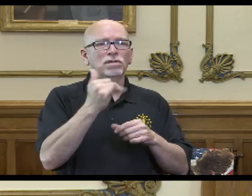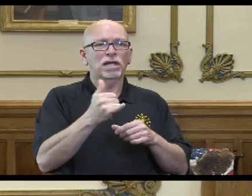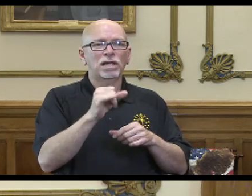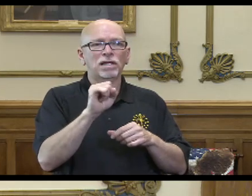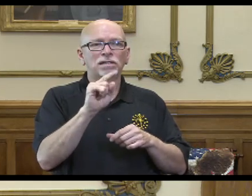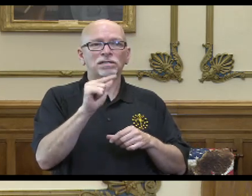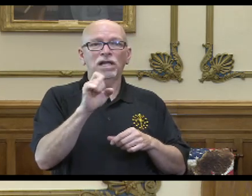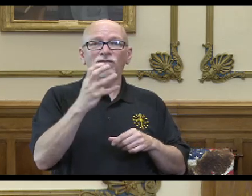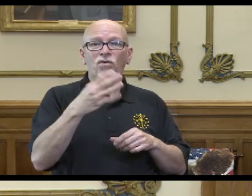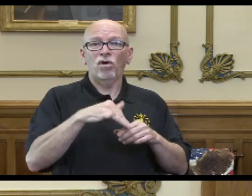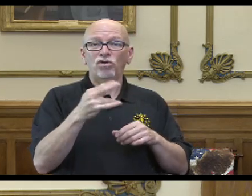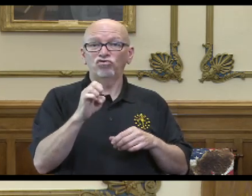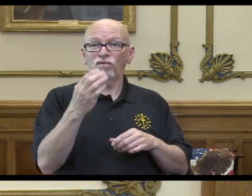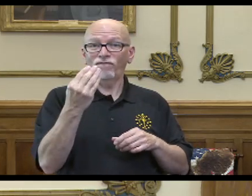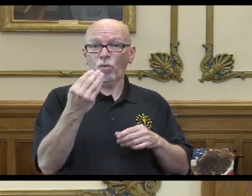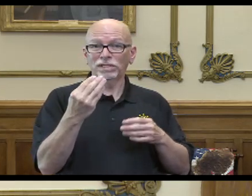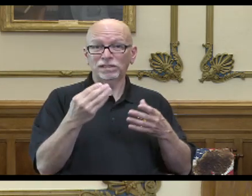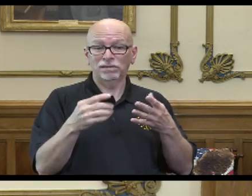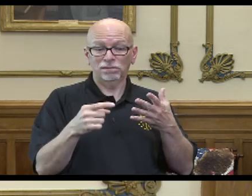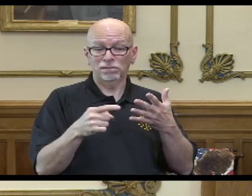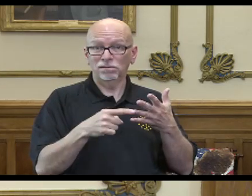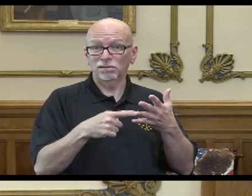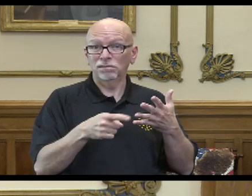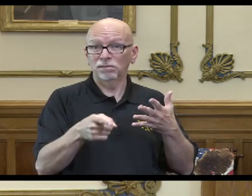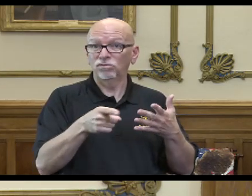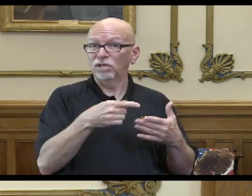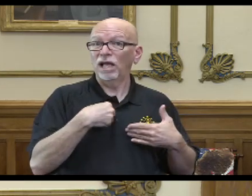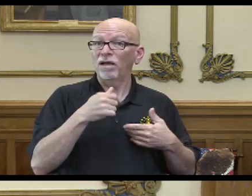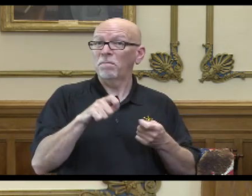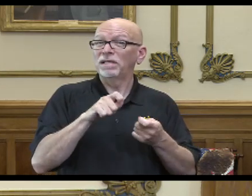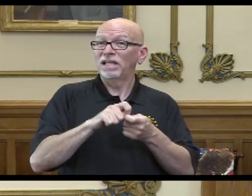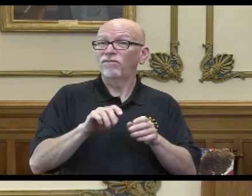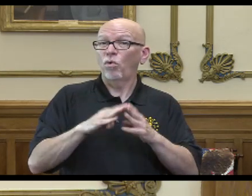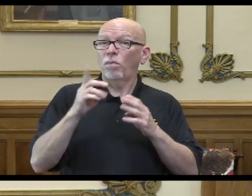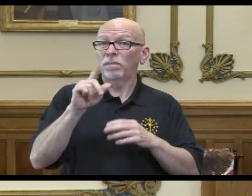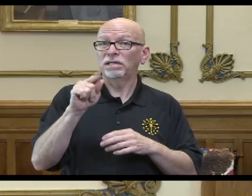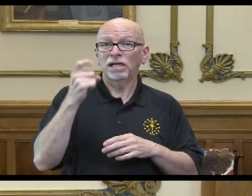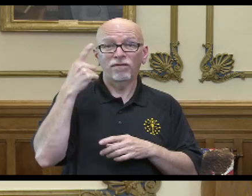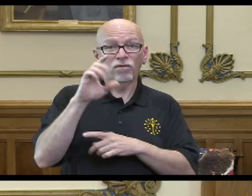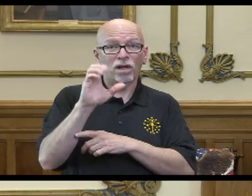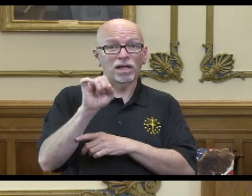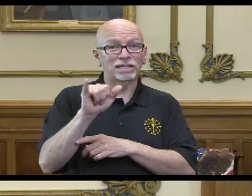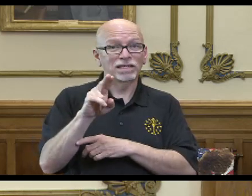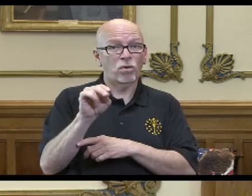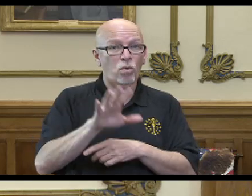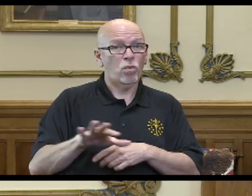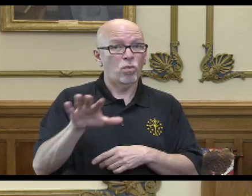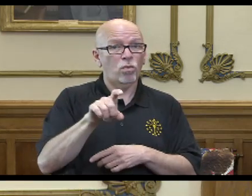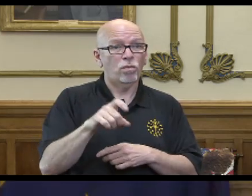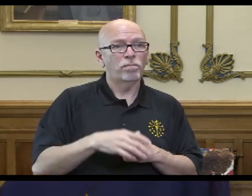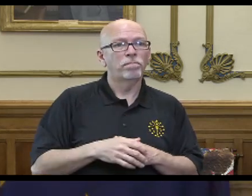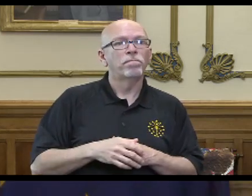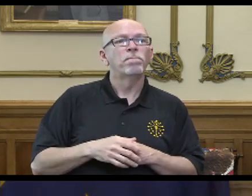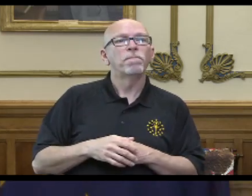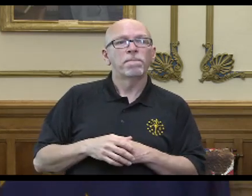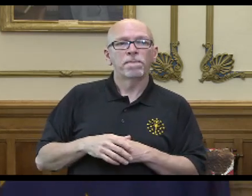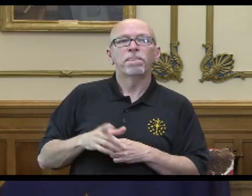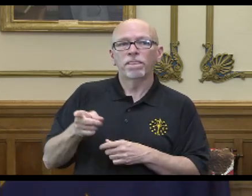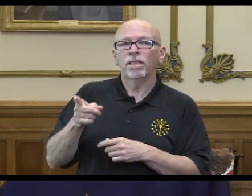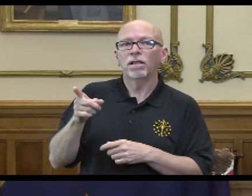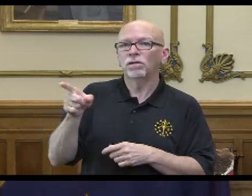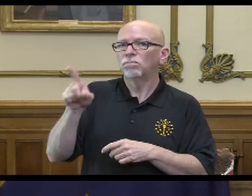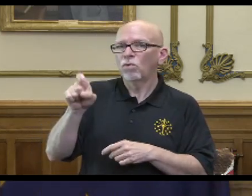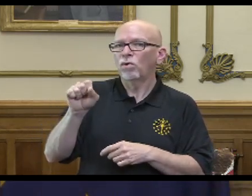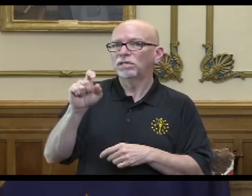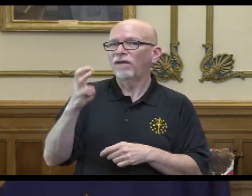on June 14th, but do you have a specific opening date for casinos? No, they're scheduled in stage 4,